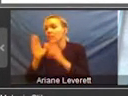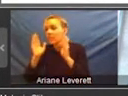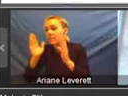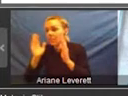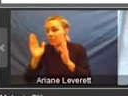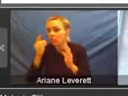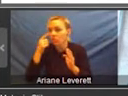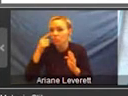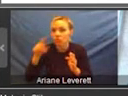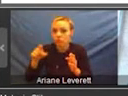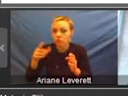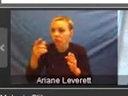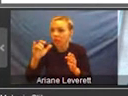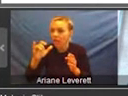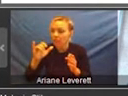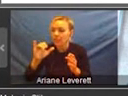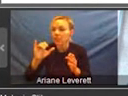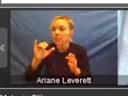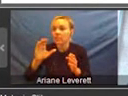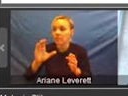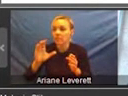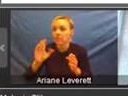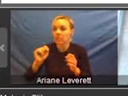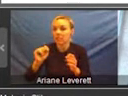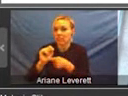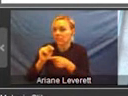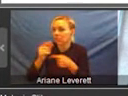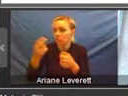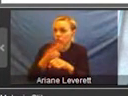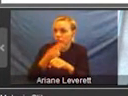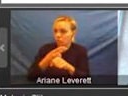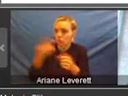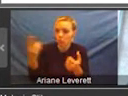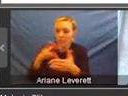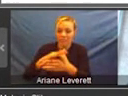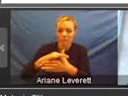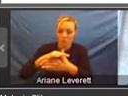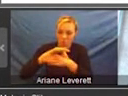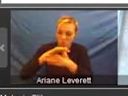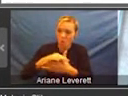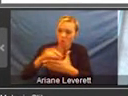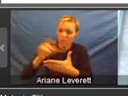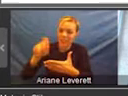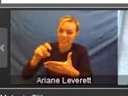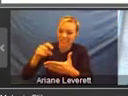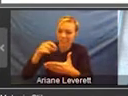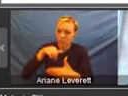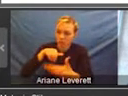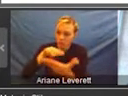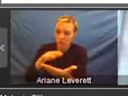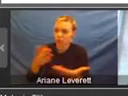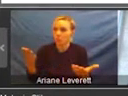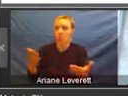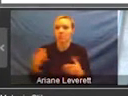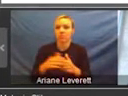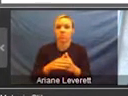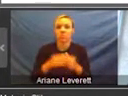ICT use. What is the core need to be addressed through the use of ICT? So often it is just